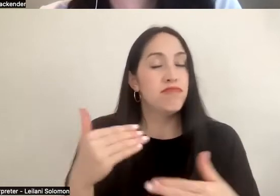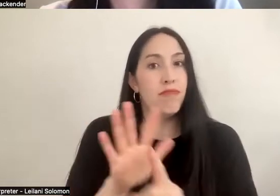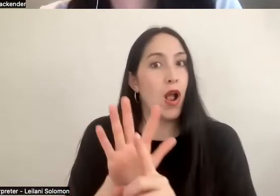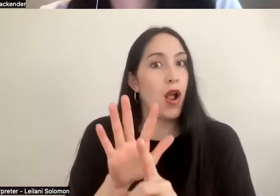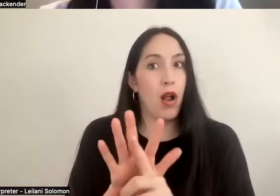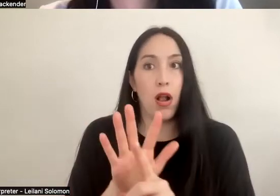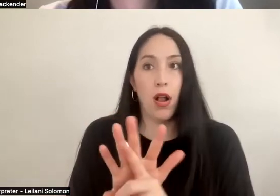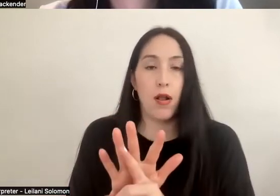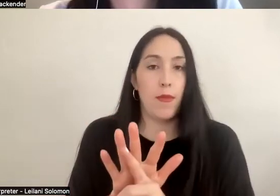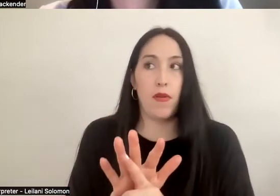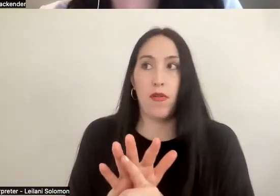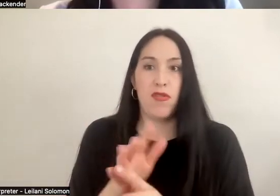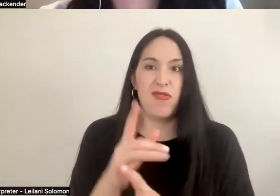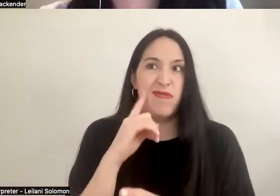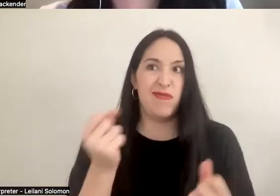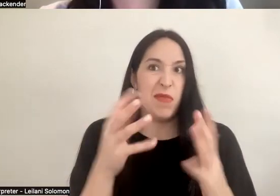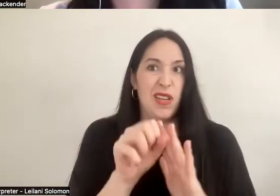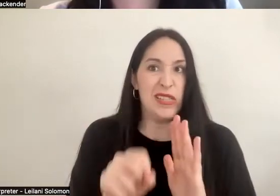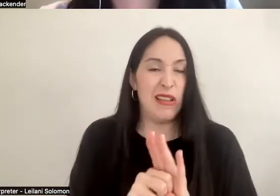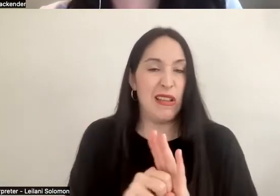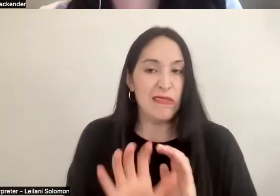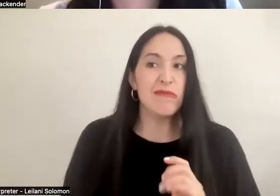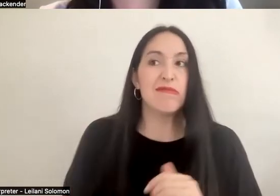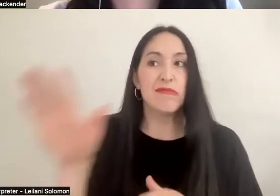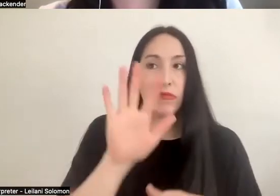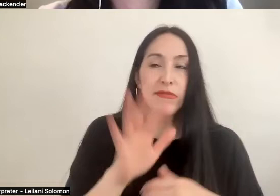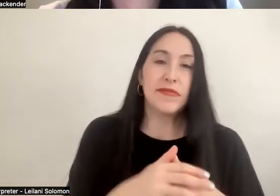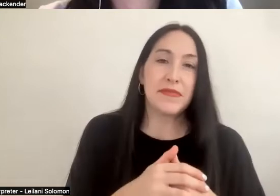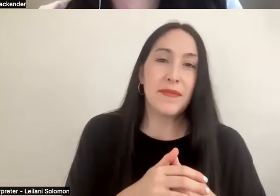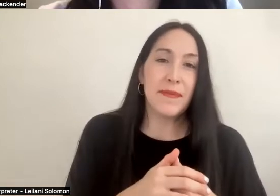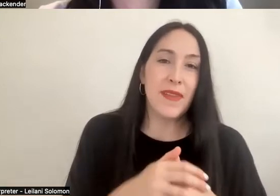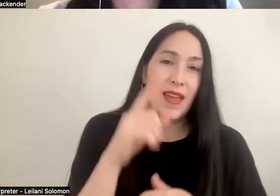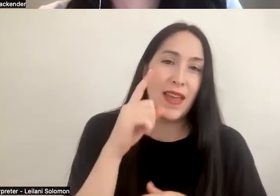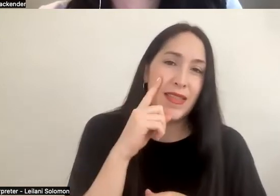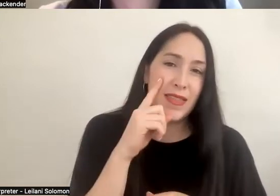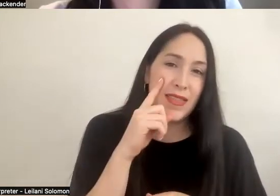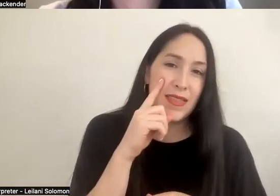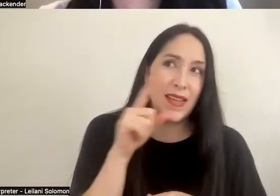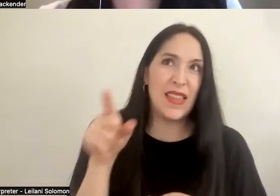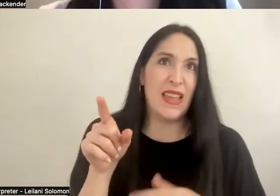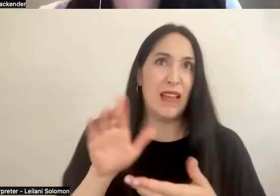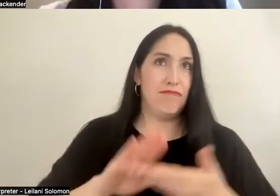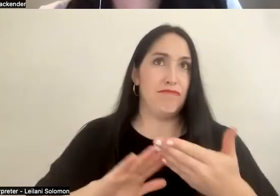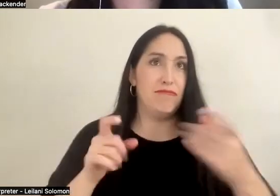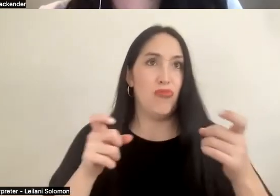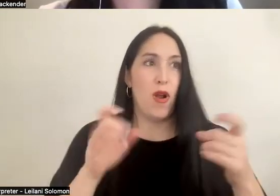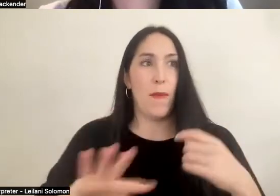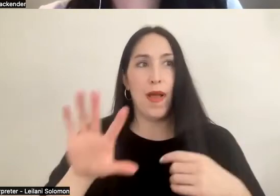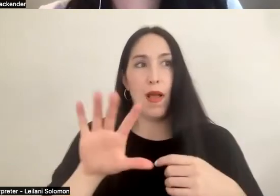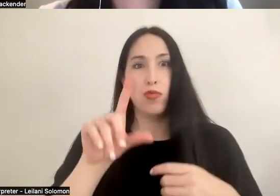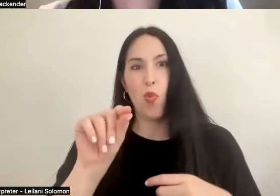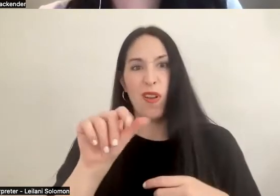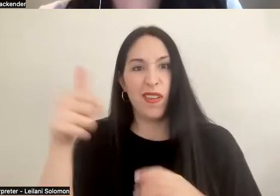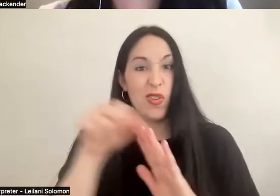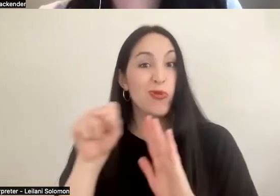other states. I think they run about 20 or so other states' ABLE programs on